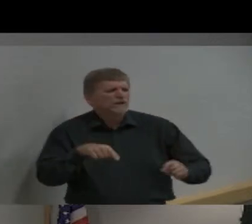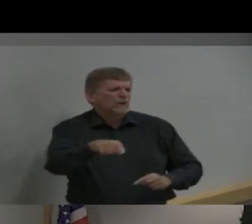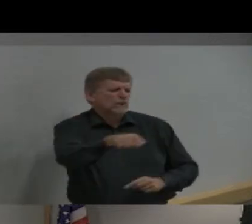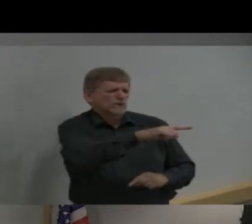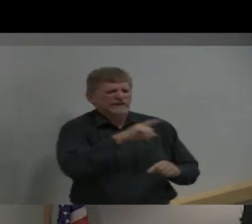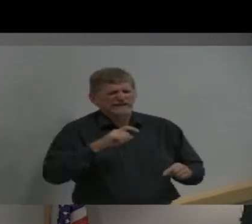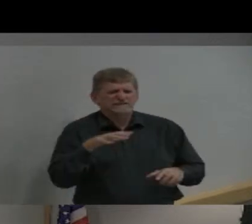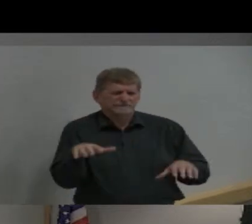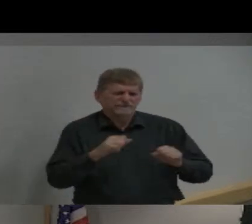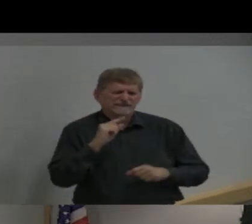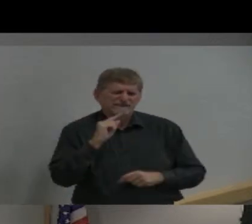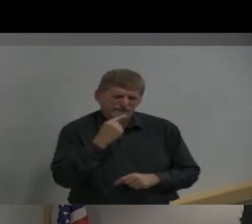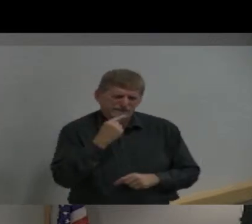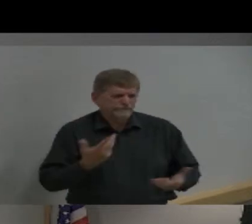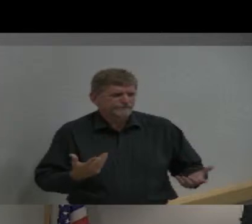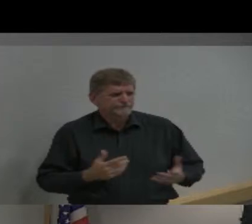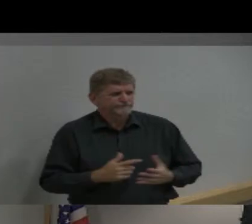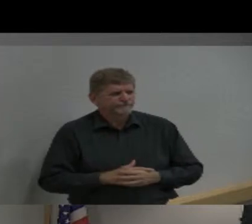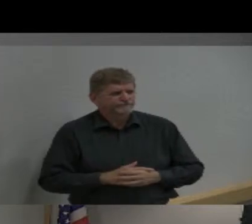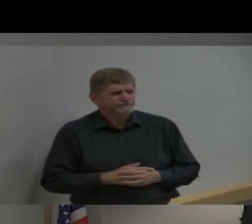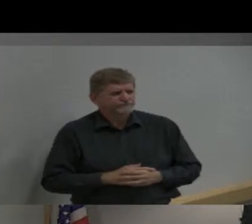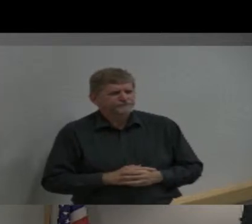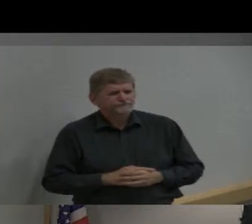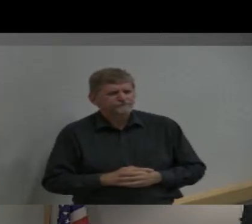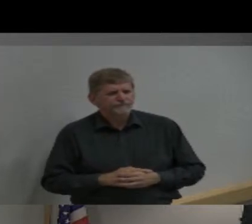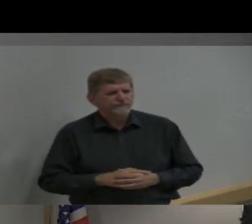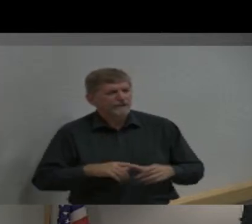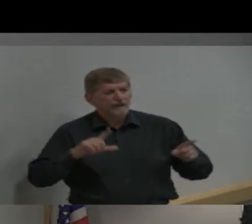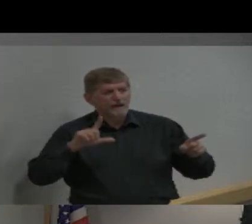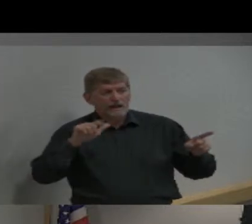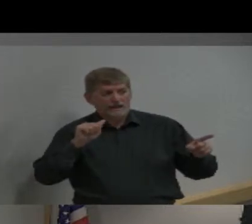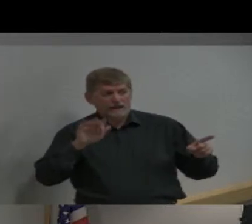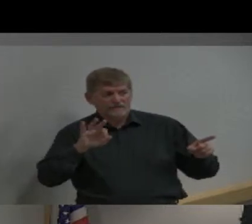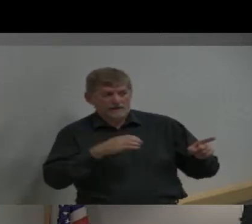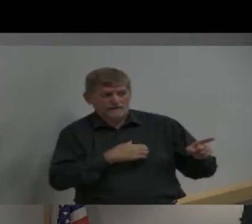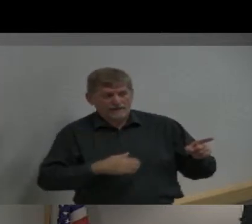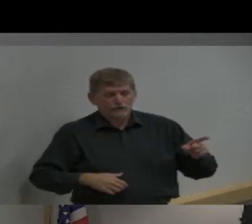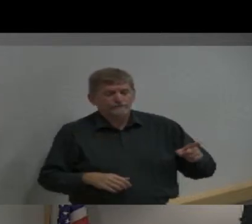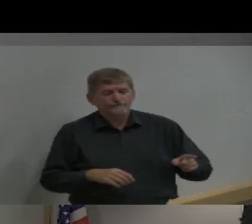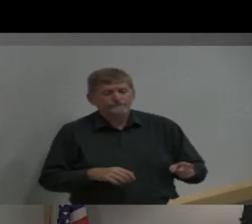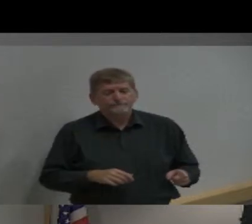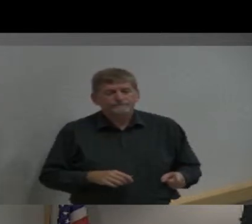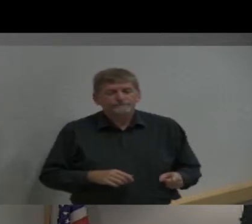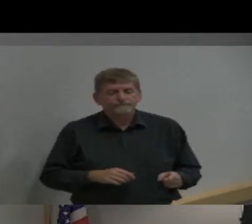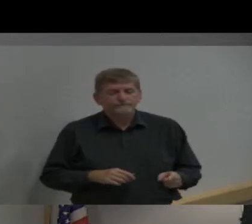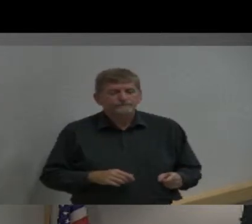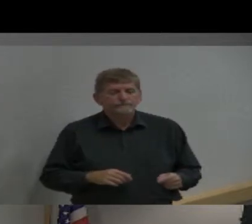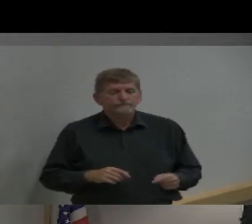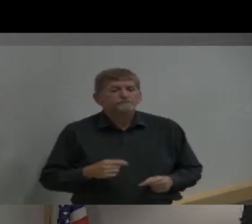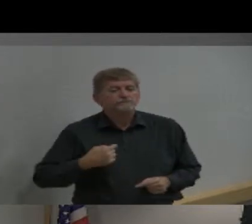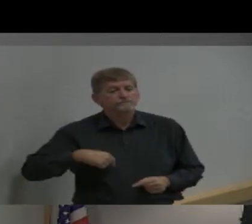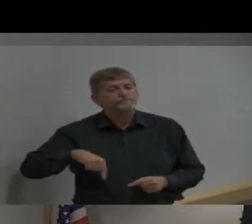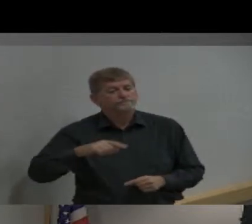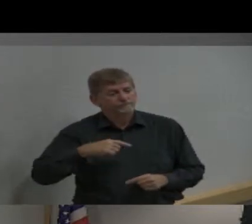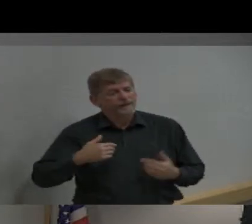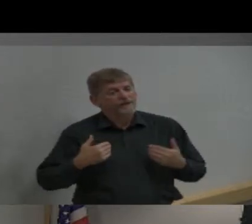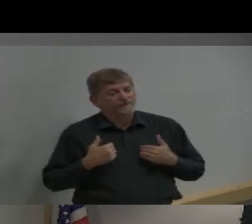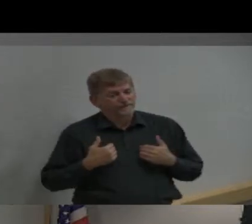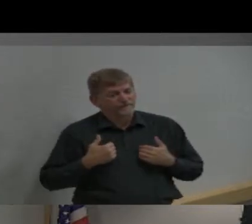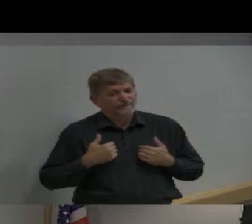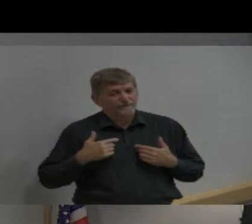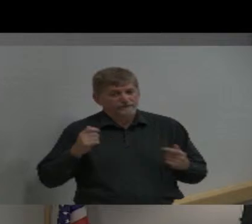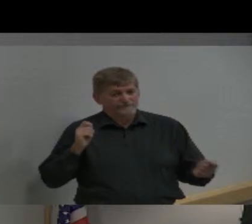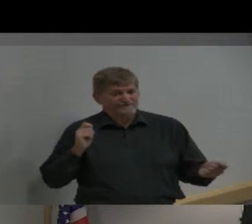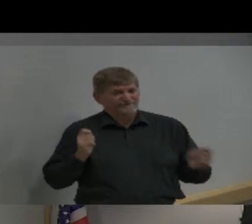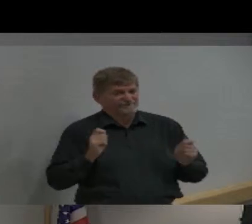I would concur with what Mayor Dennis said. We've got a lot of things to watch, and we got some real changes in the community coming up in the next